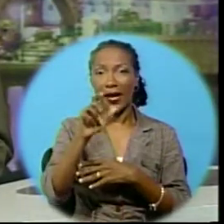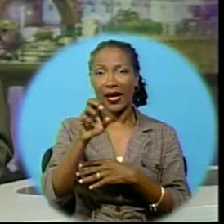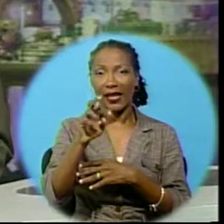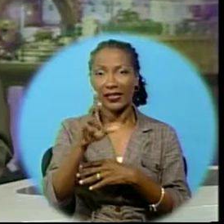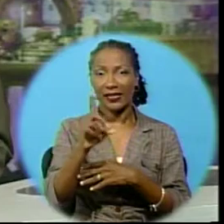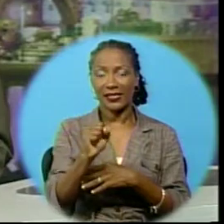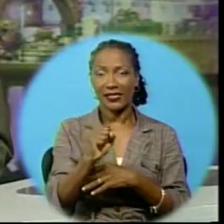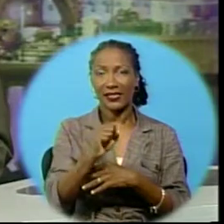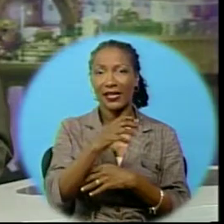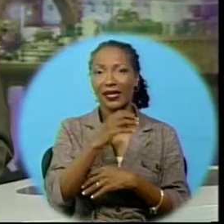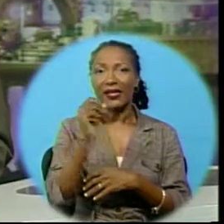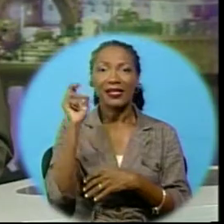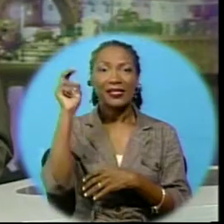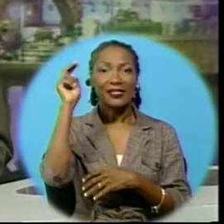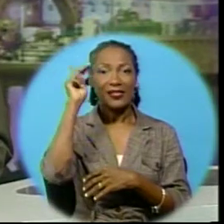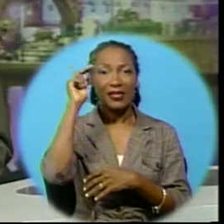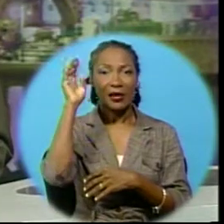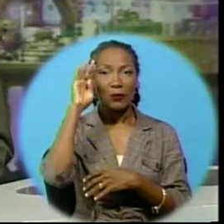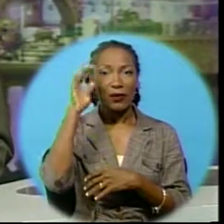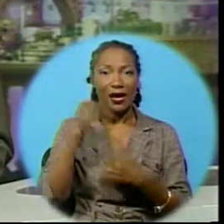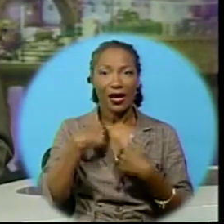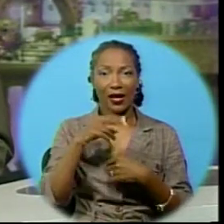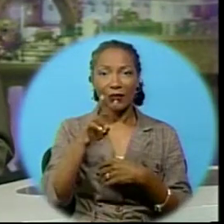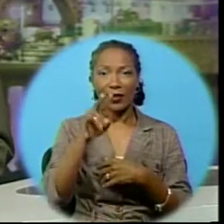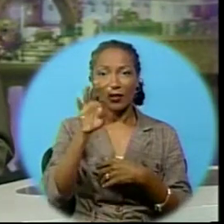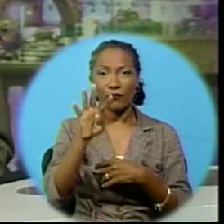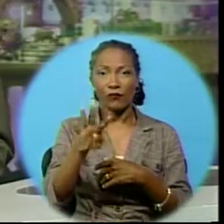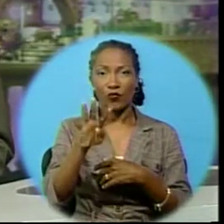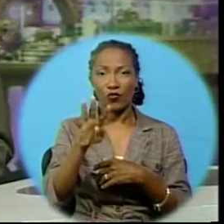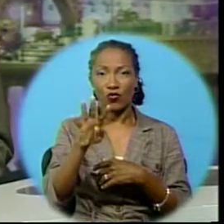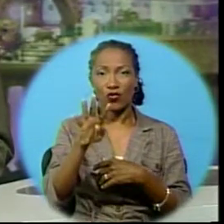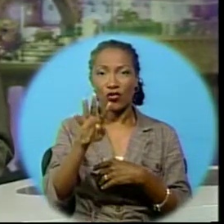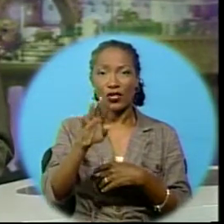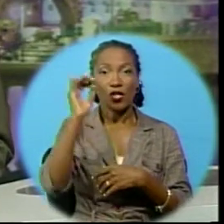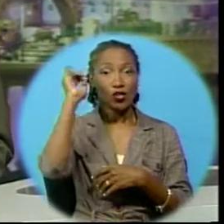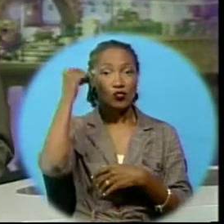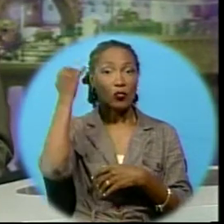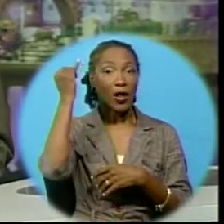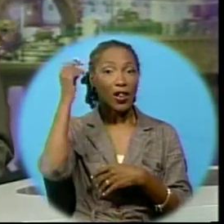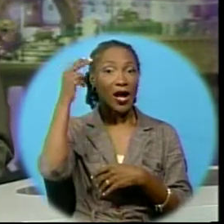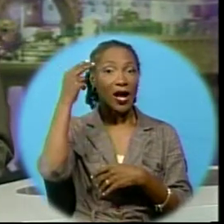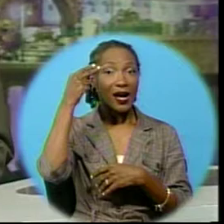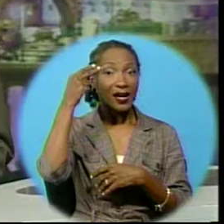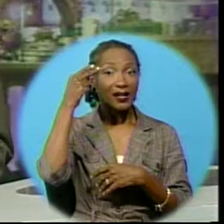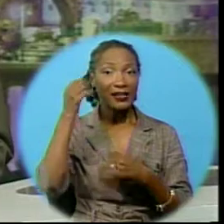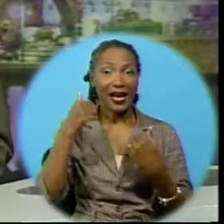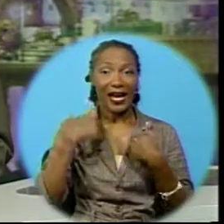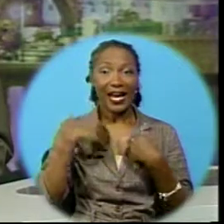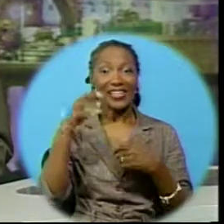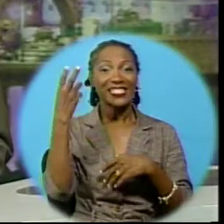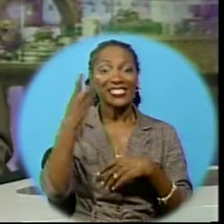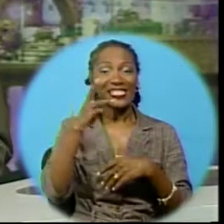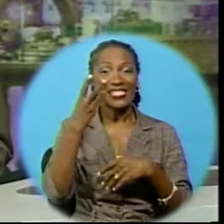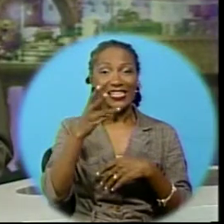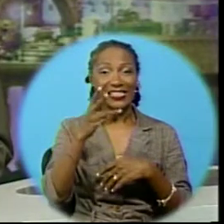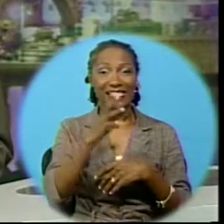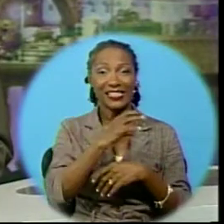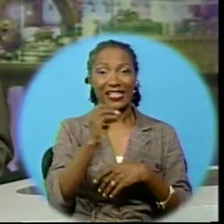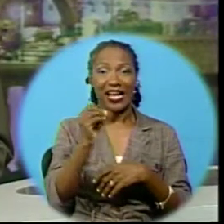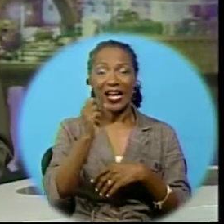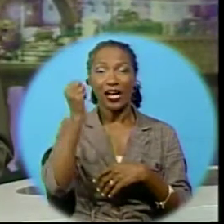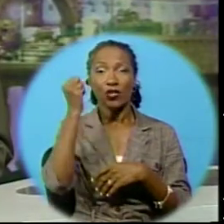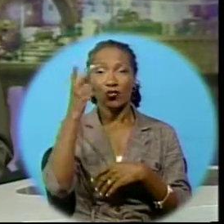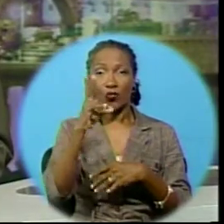had a game-high 24 points and 16 rebounds, while Joel Hunt also had a double-double, 16 points and 12